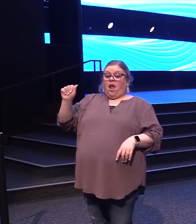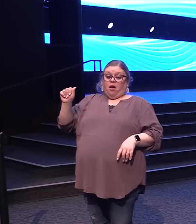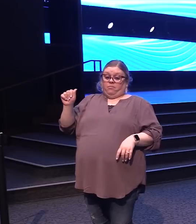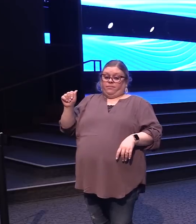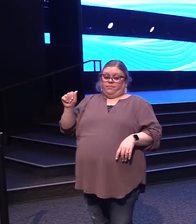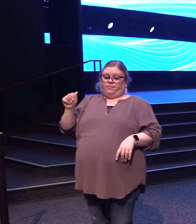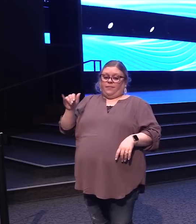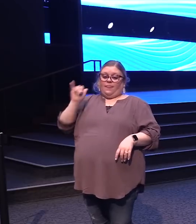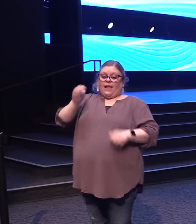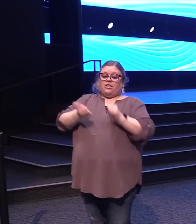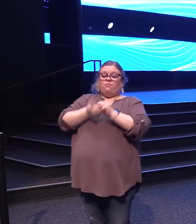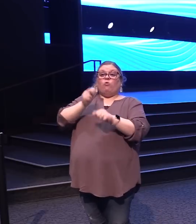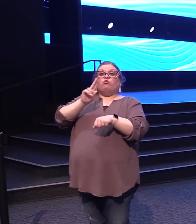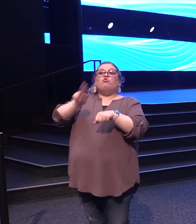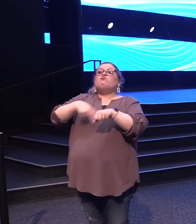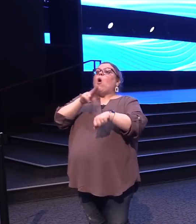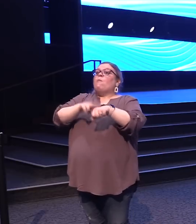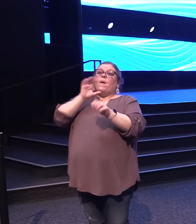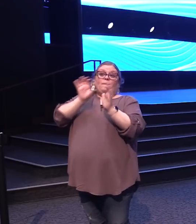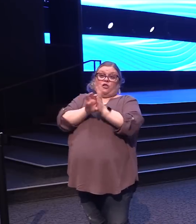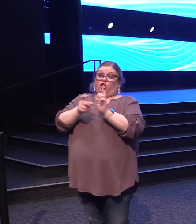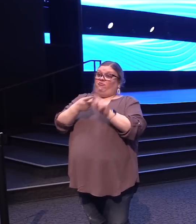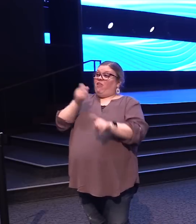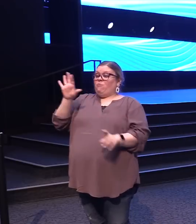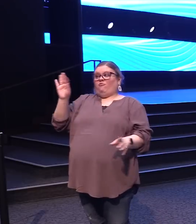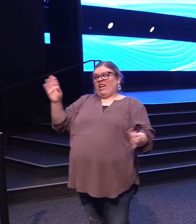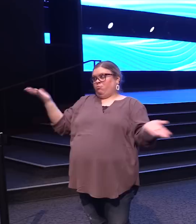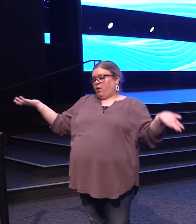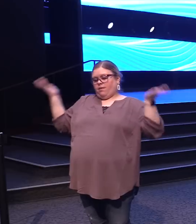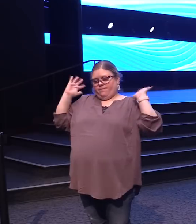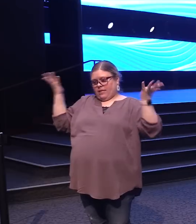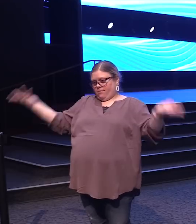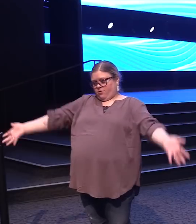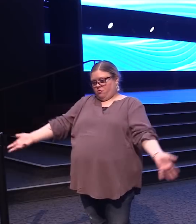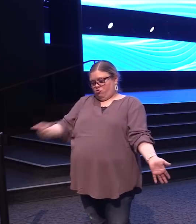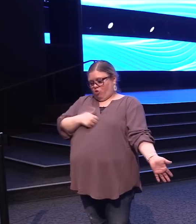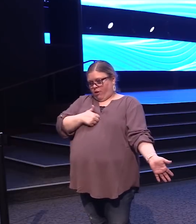And that's the most normal picture from her Facebook.